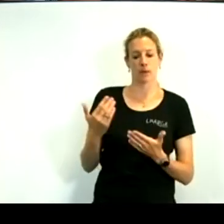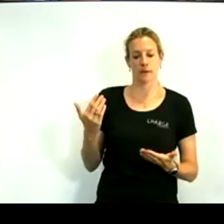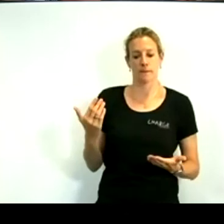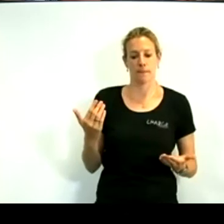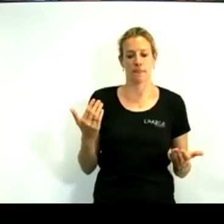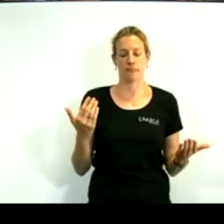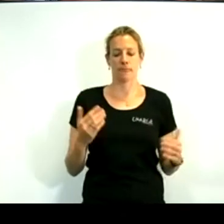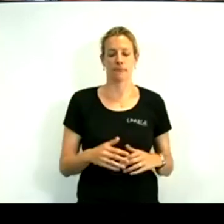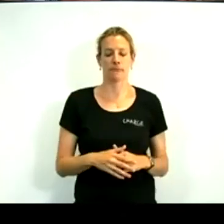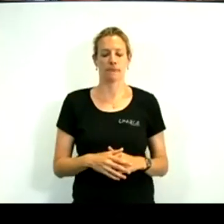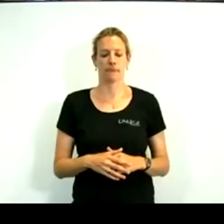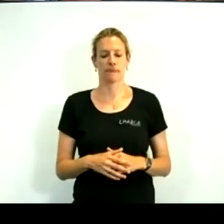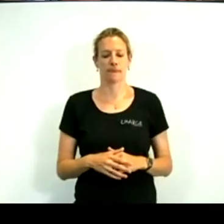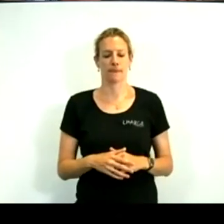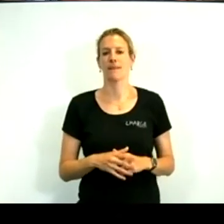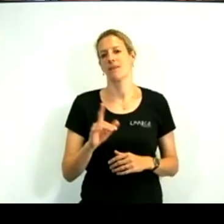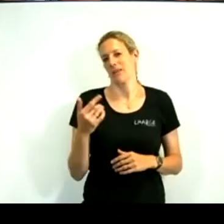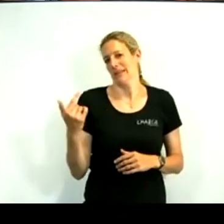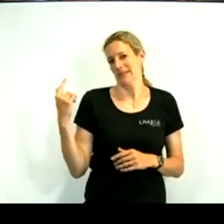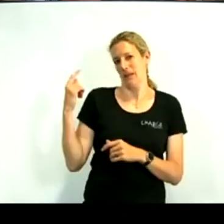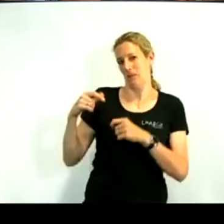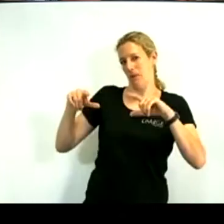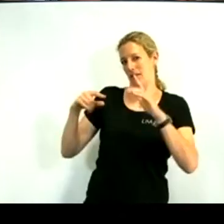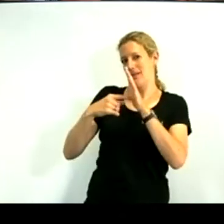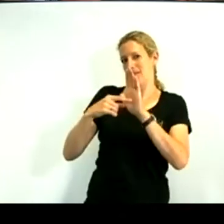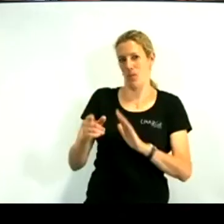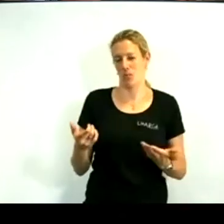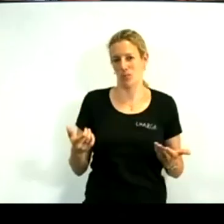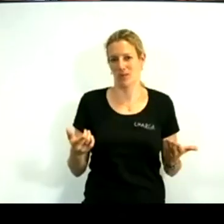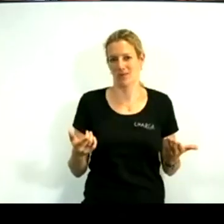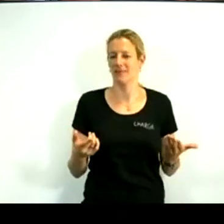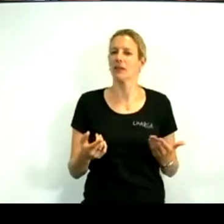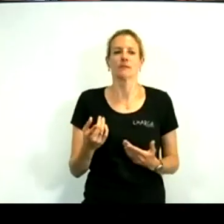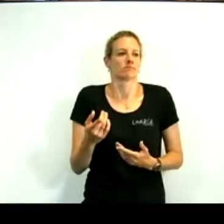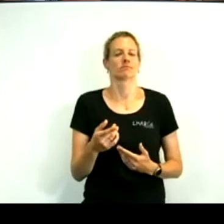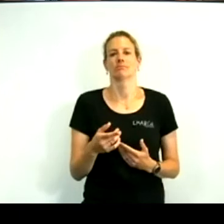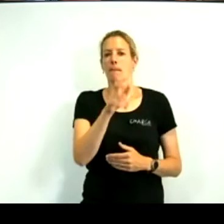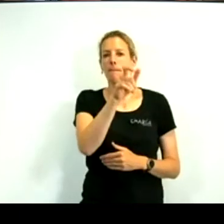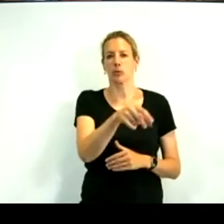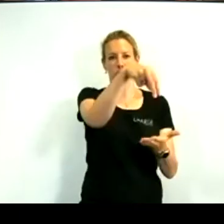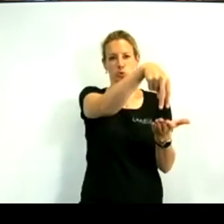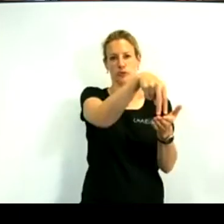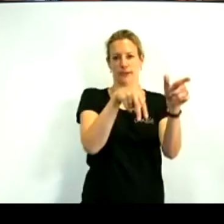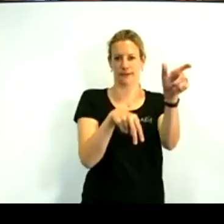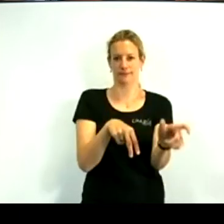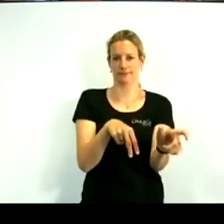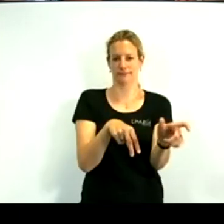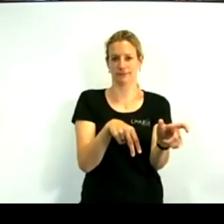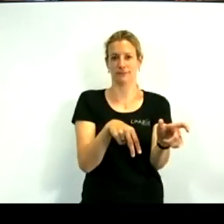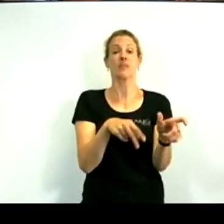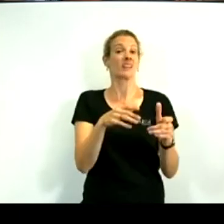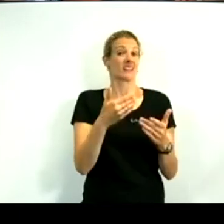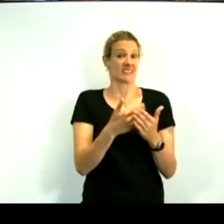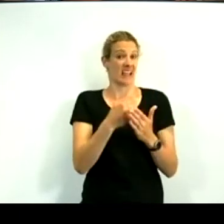man. If that eye had a large retinal coloboma, it would be at the bottom. So it's the